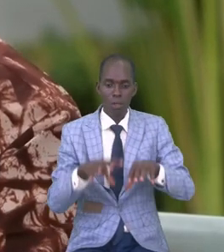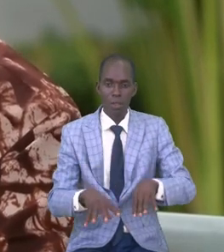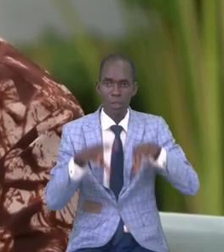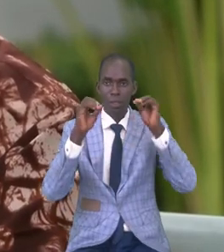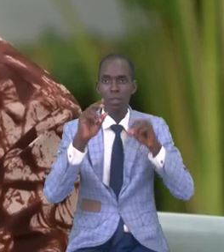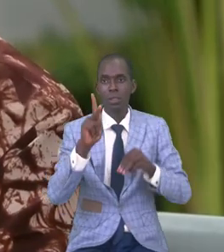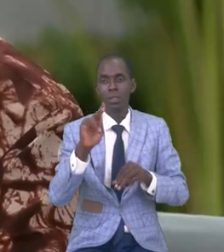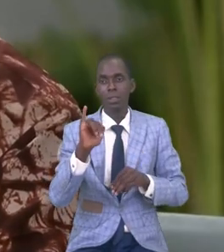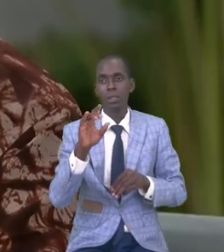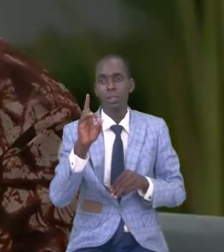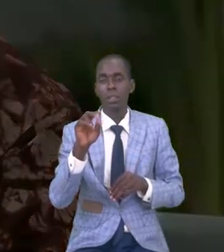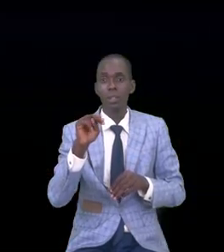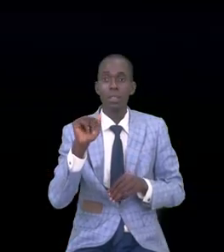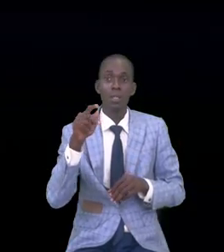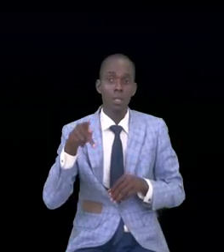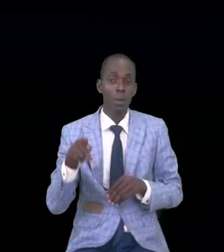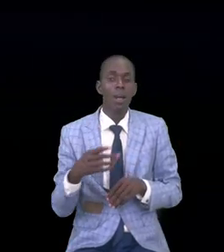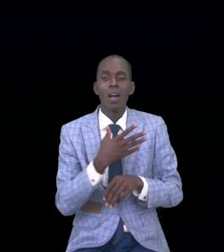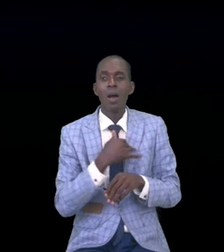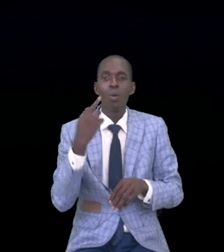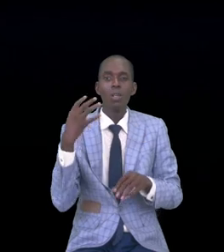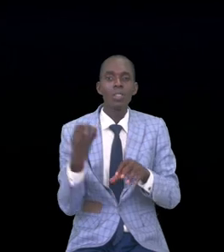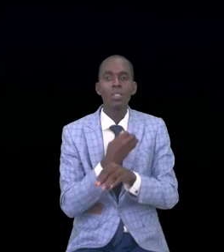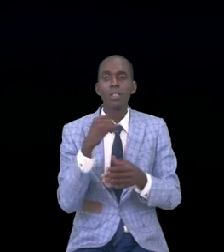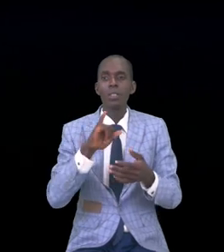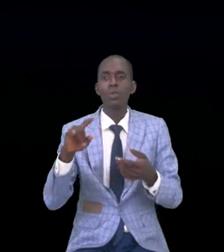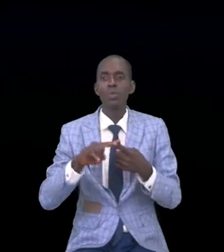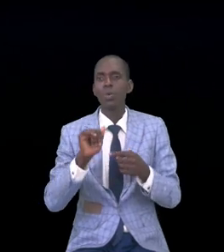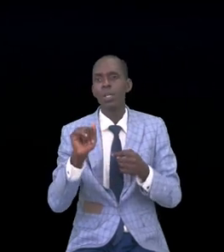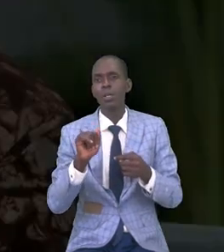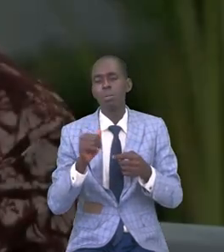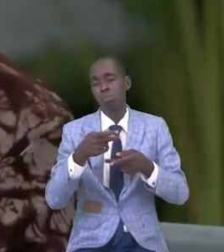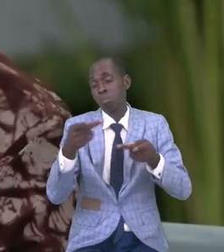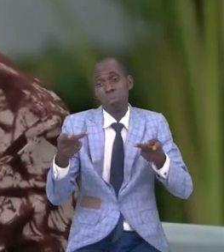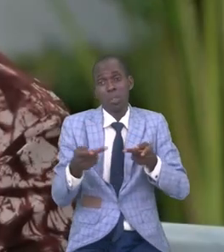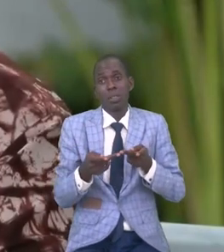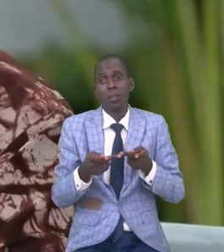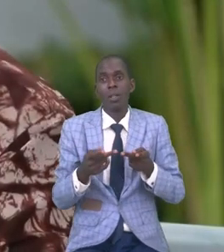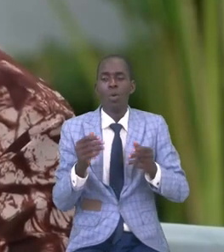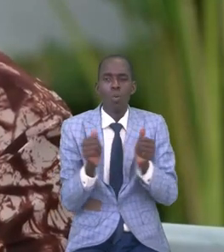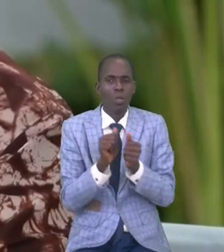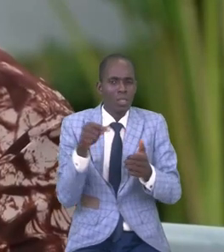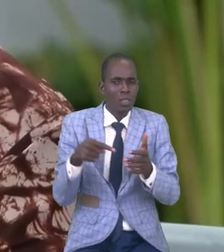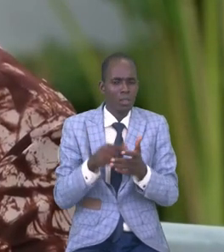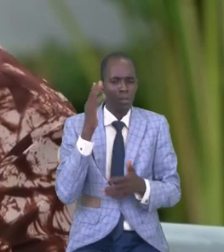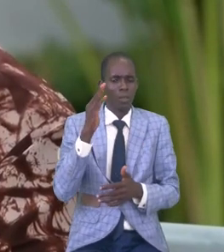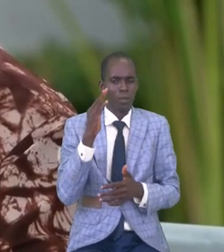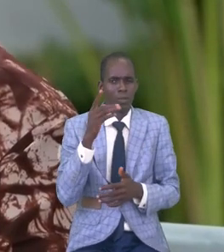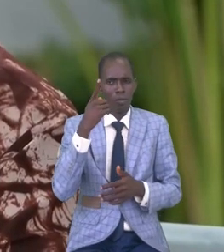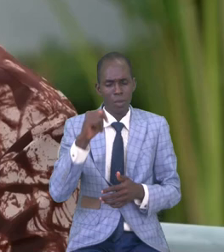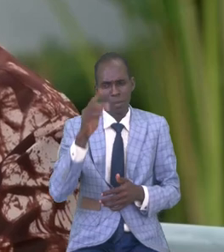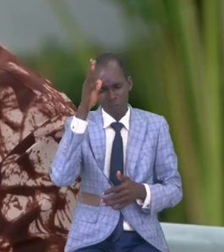was taken to an unknown place to her. So with this testimony, I strongly believe